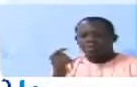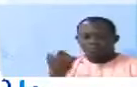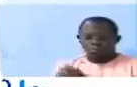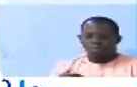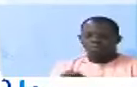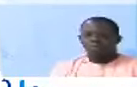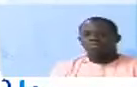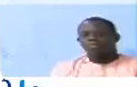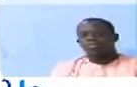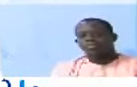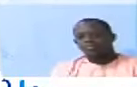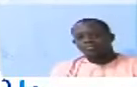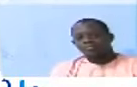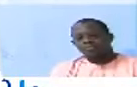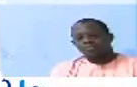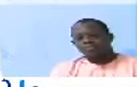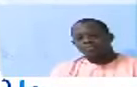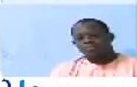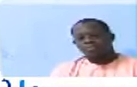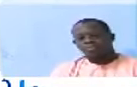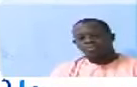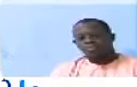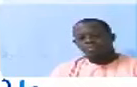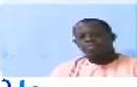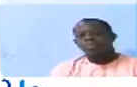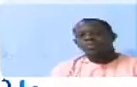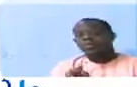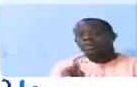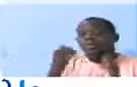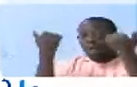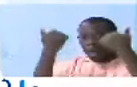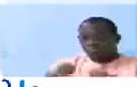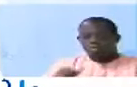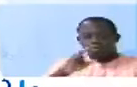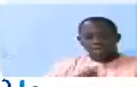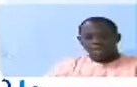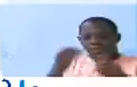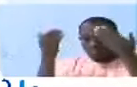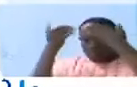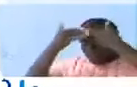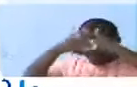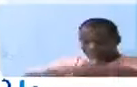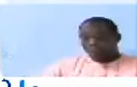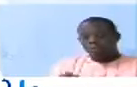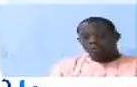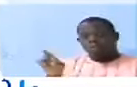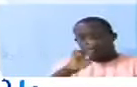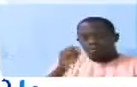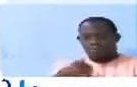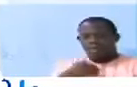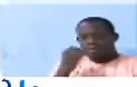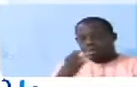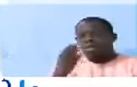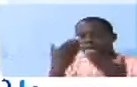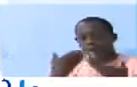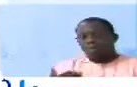release these people. This happened at night, what I'm saying right